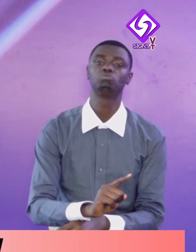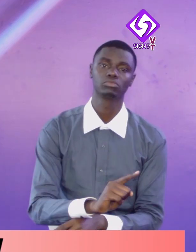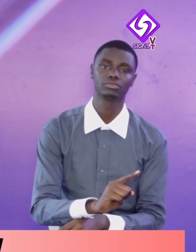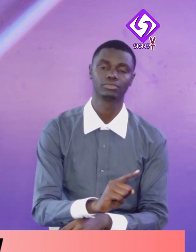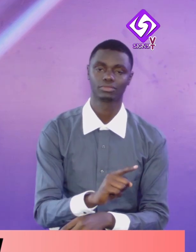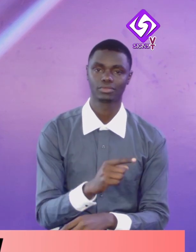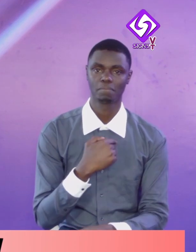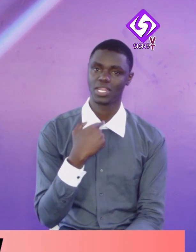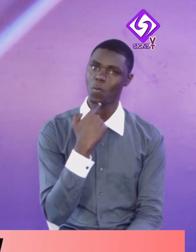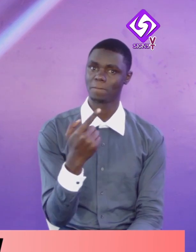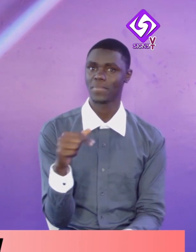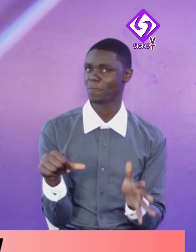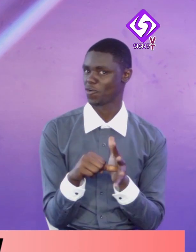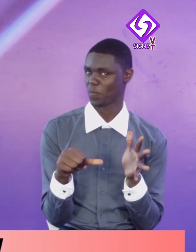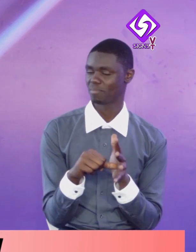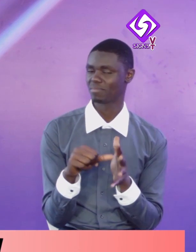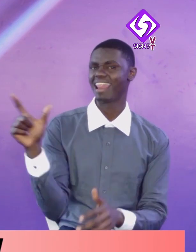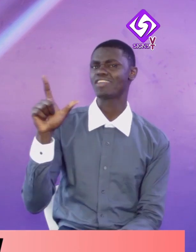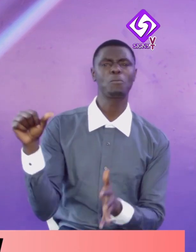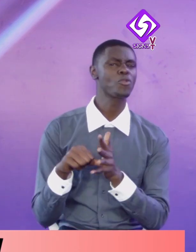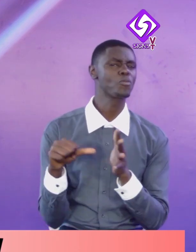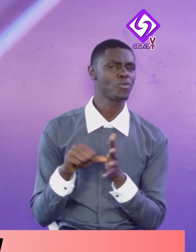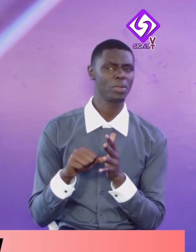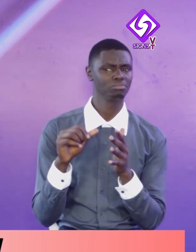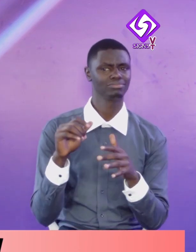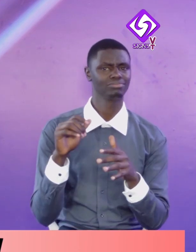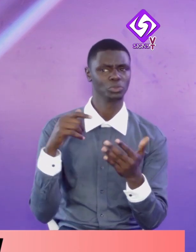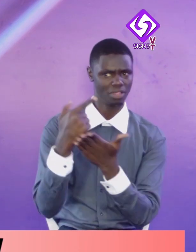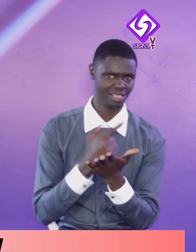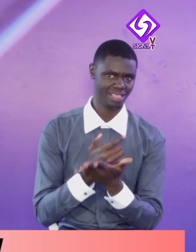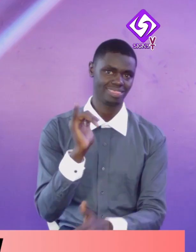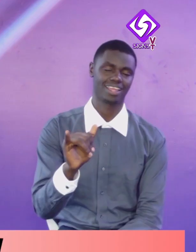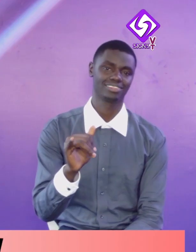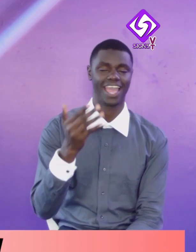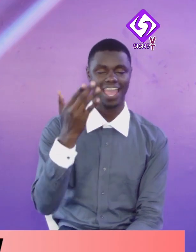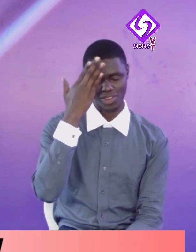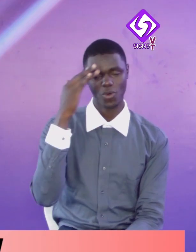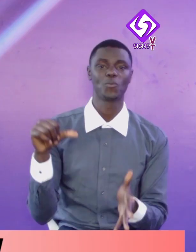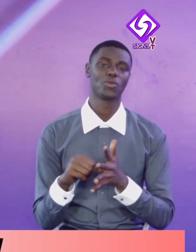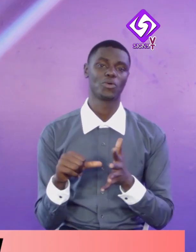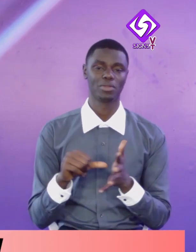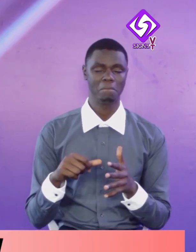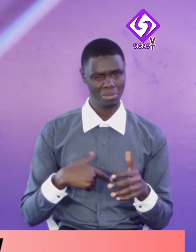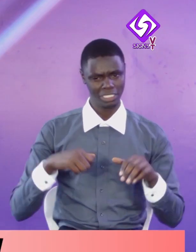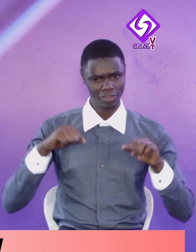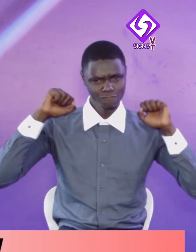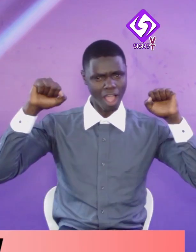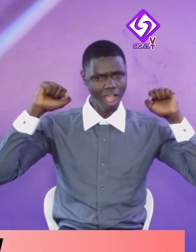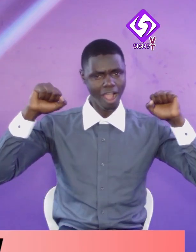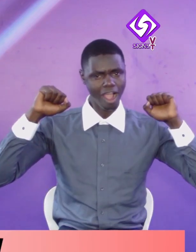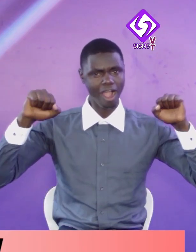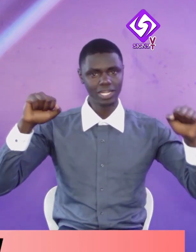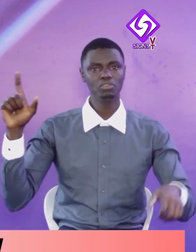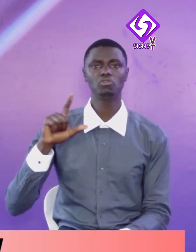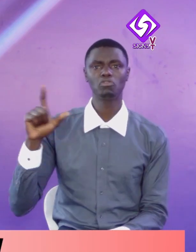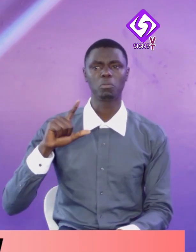I'll tell you the problem of Liverpool. Yeah. Tukifika hapo. Sawa. Because I know it. Mi nimekuwa fan wa Liverpool for